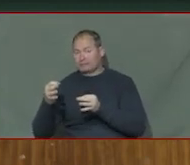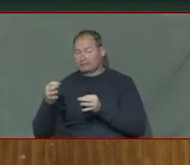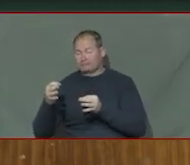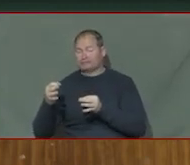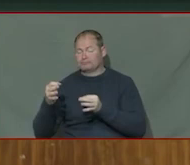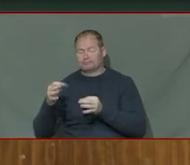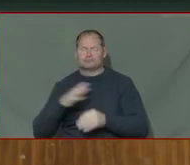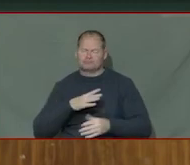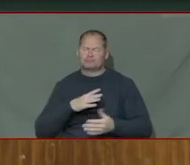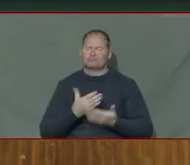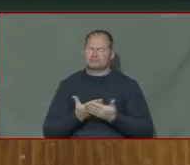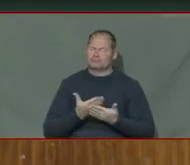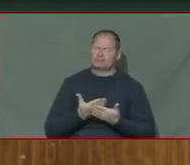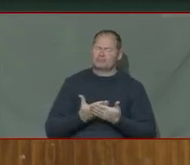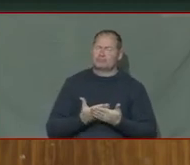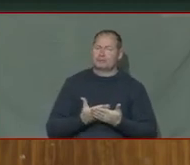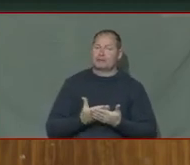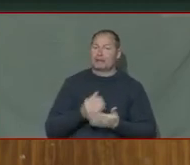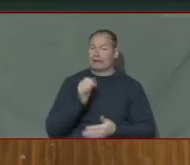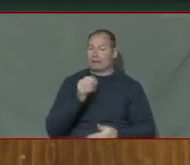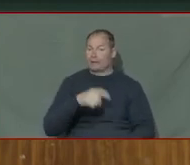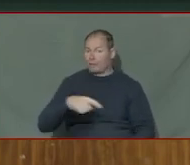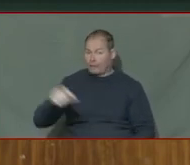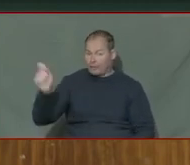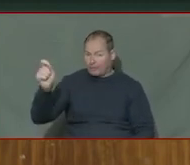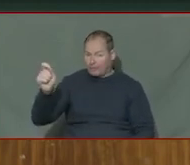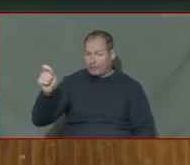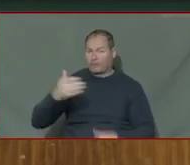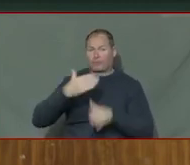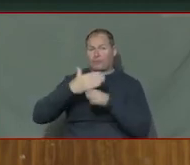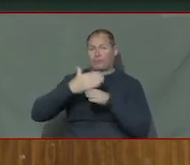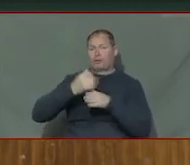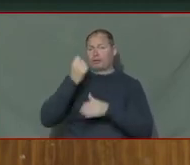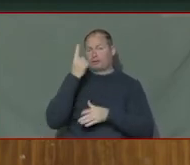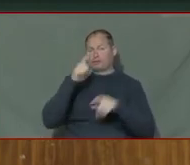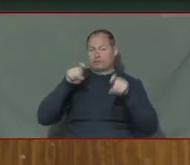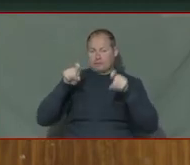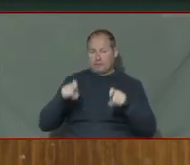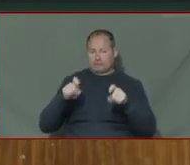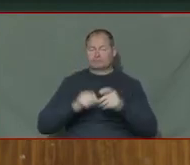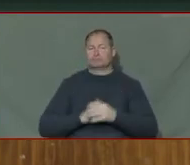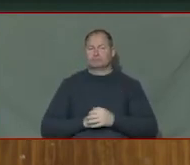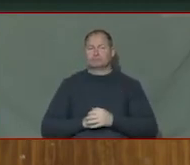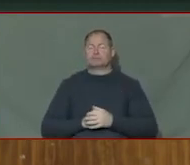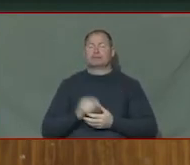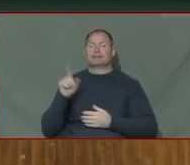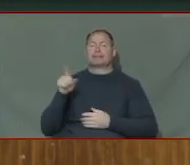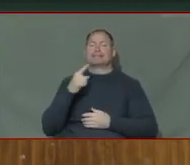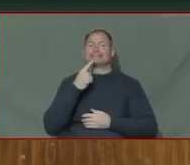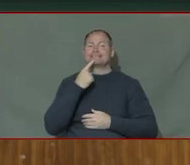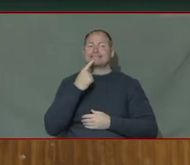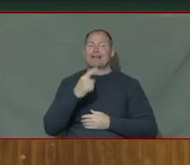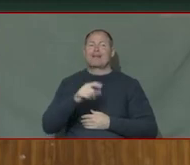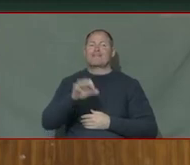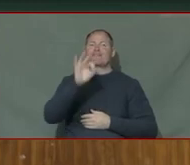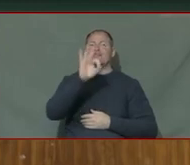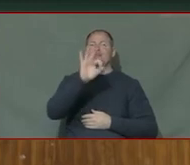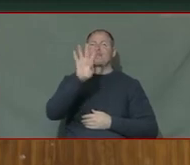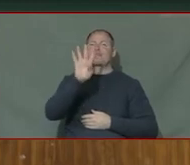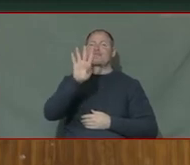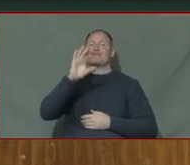you need to understand the work. All right, they say a 340 milliliter